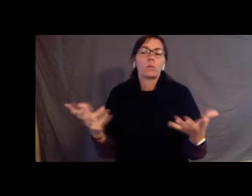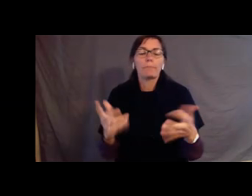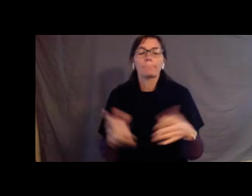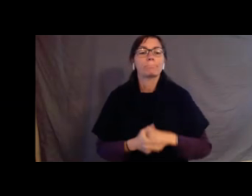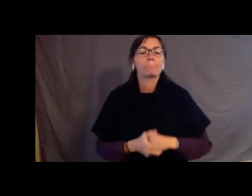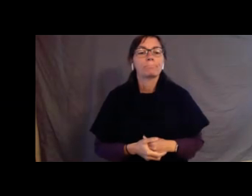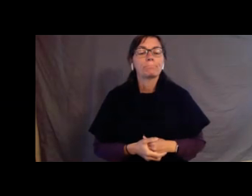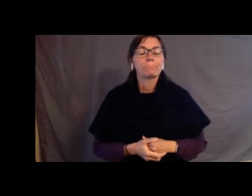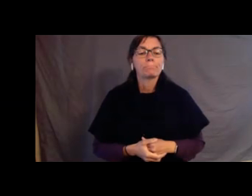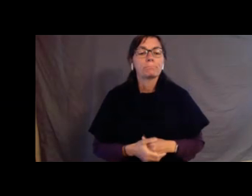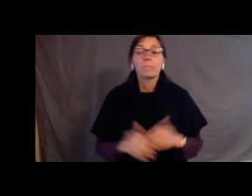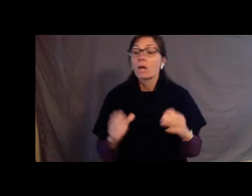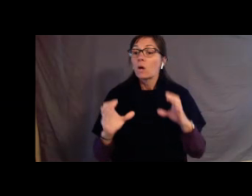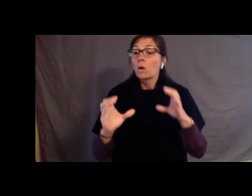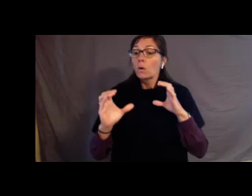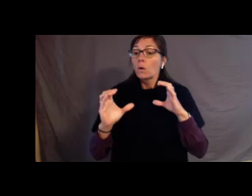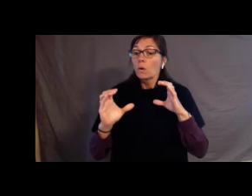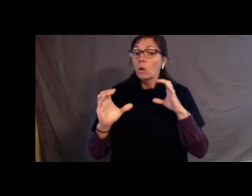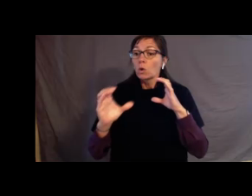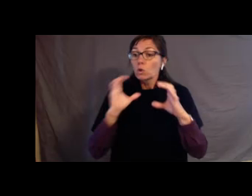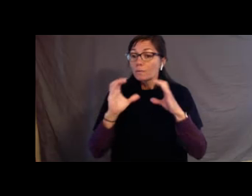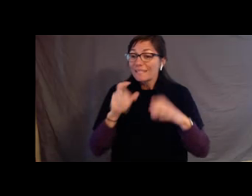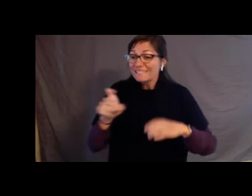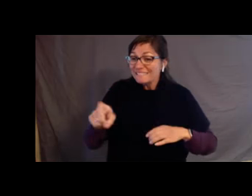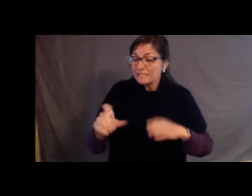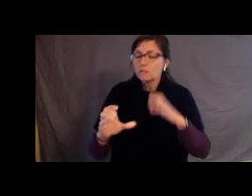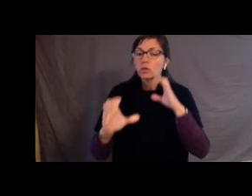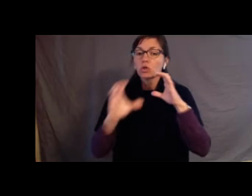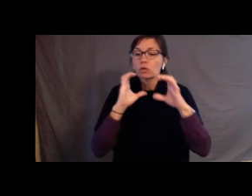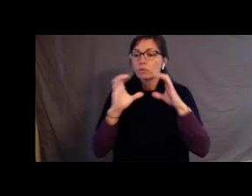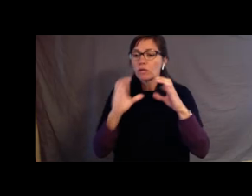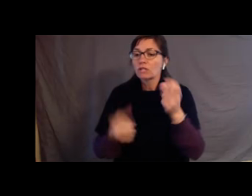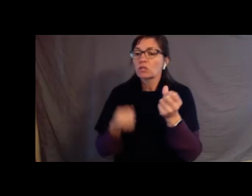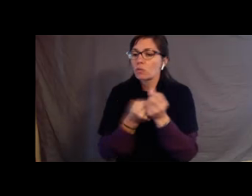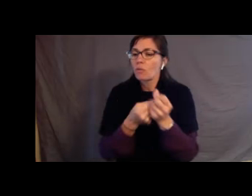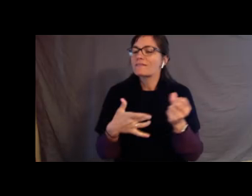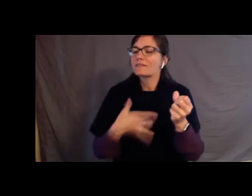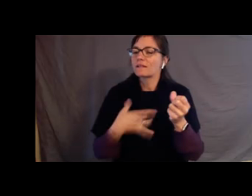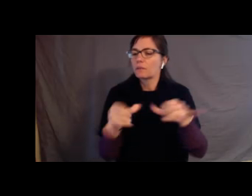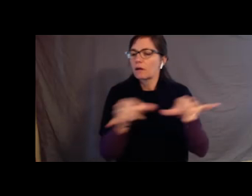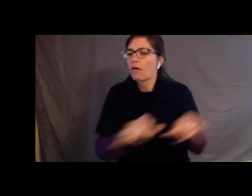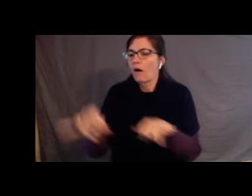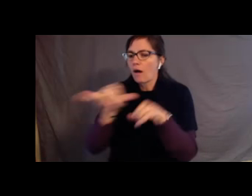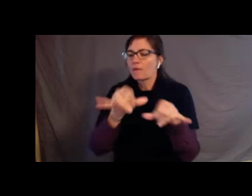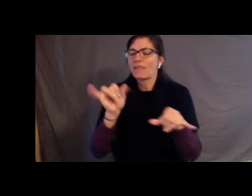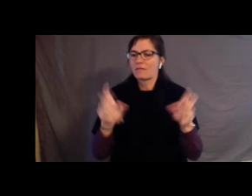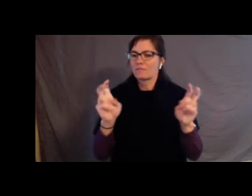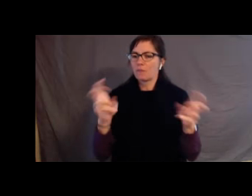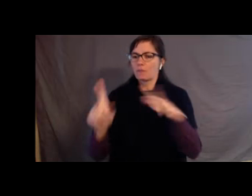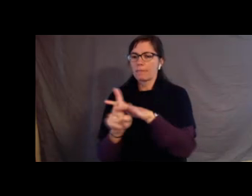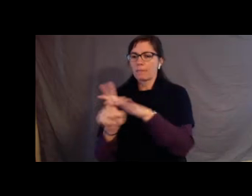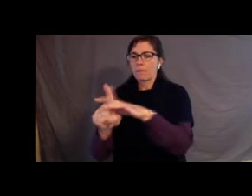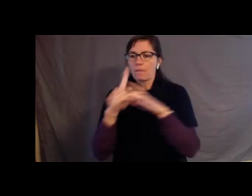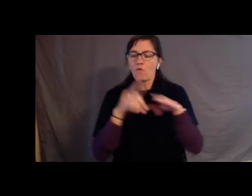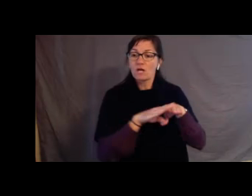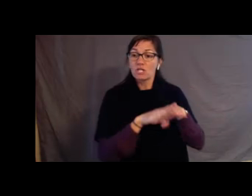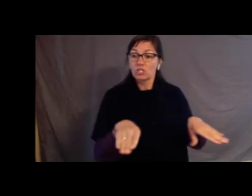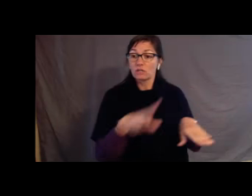communication needs or communication supports are often a common thread when we talk about children and adults. But when it comes